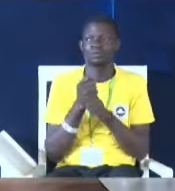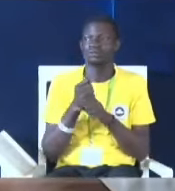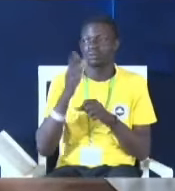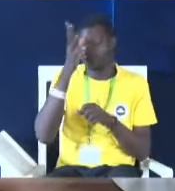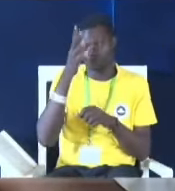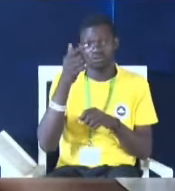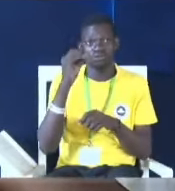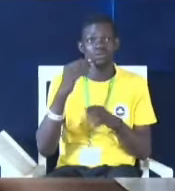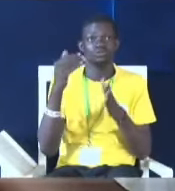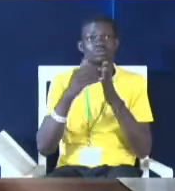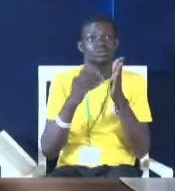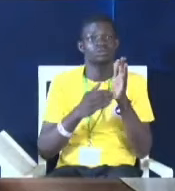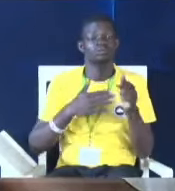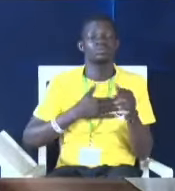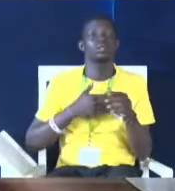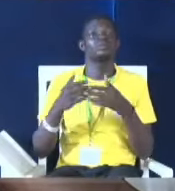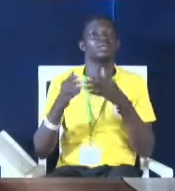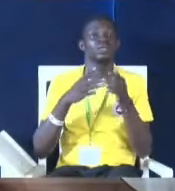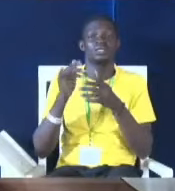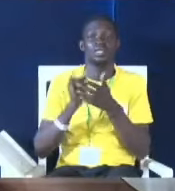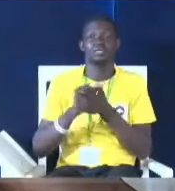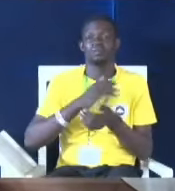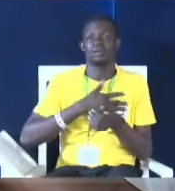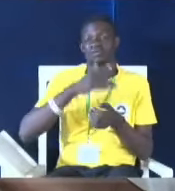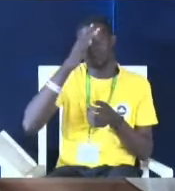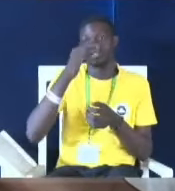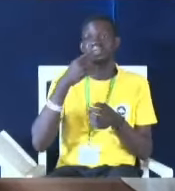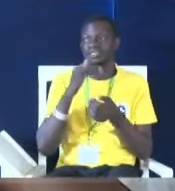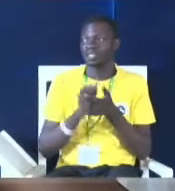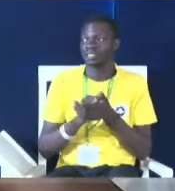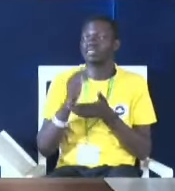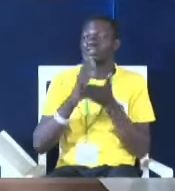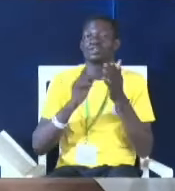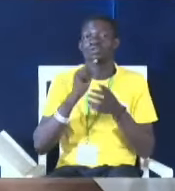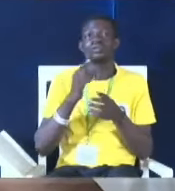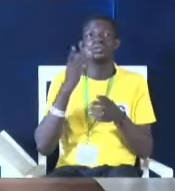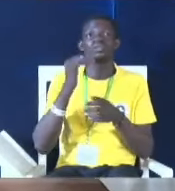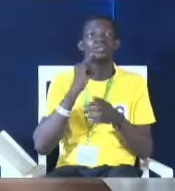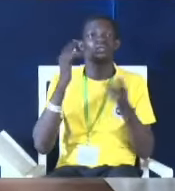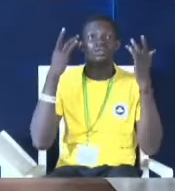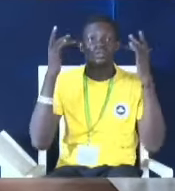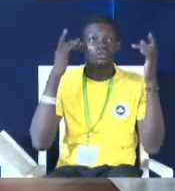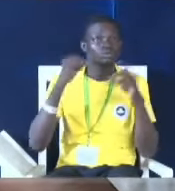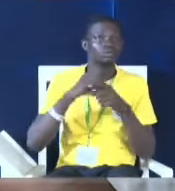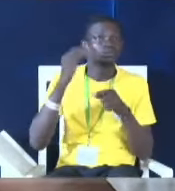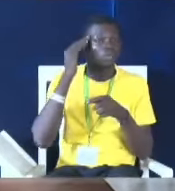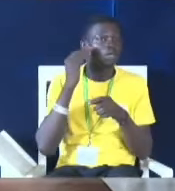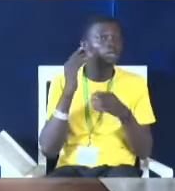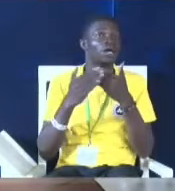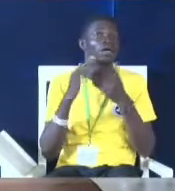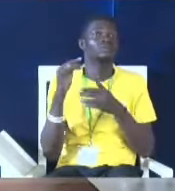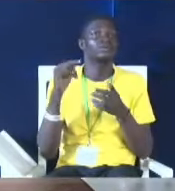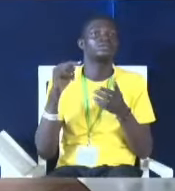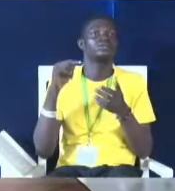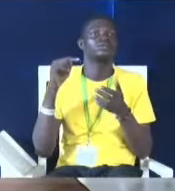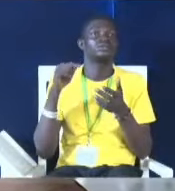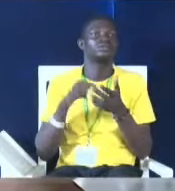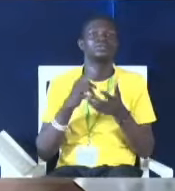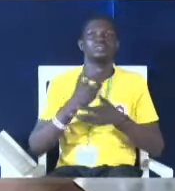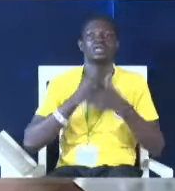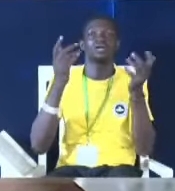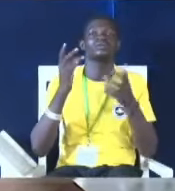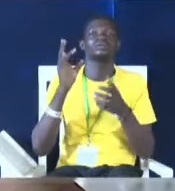Gio mentioned my case that my father said, "There's someone here, there's a noise on your head." After the shout of